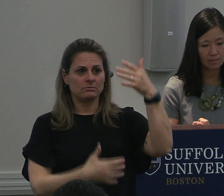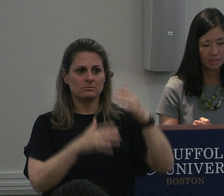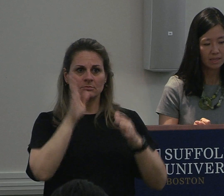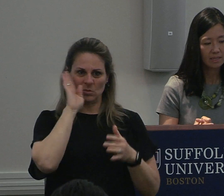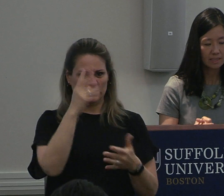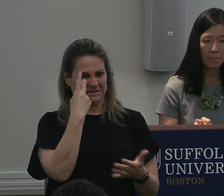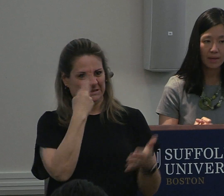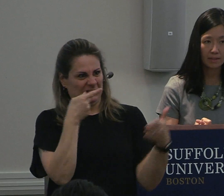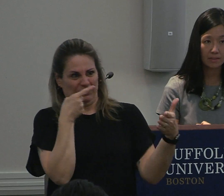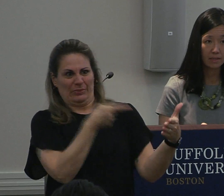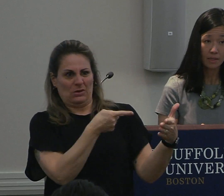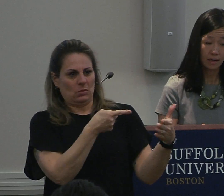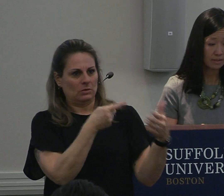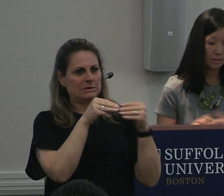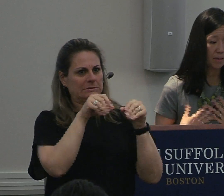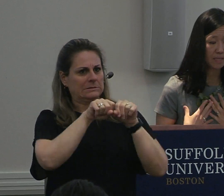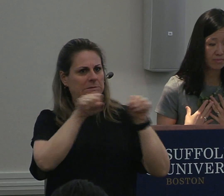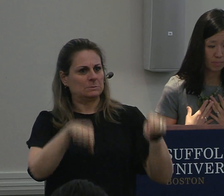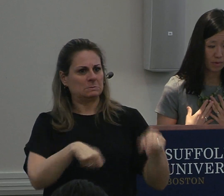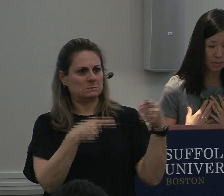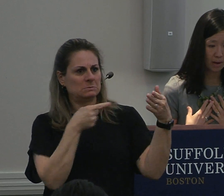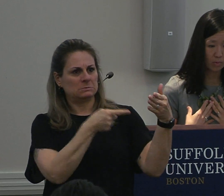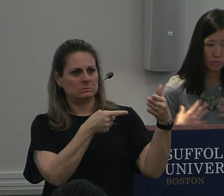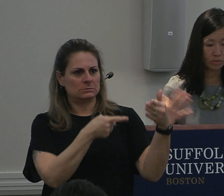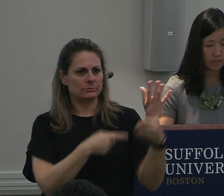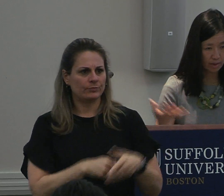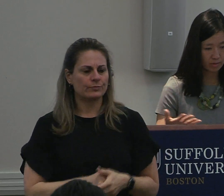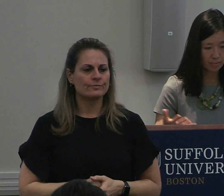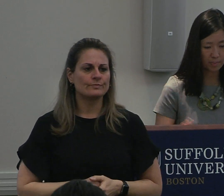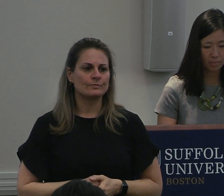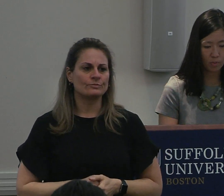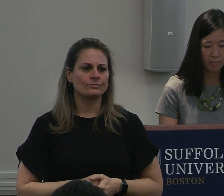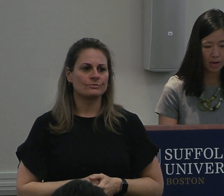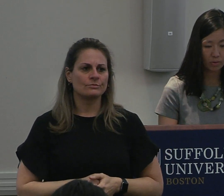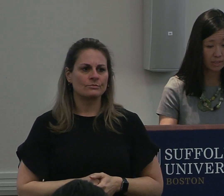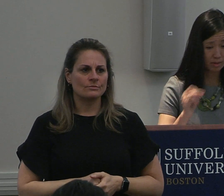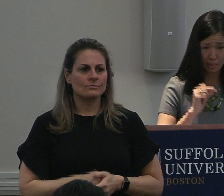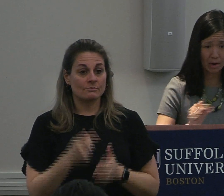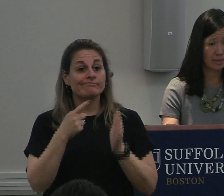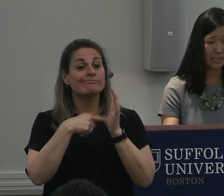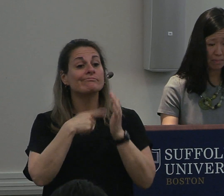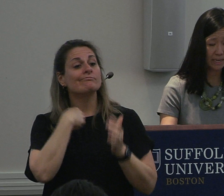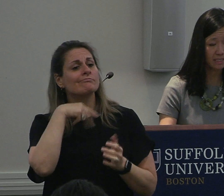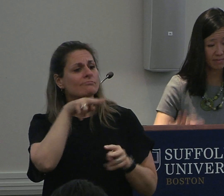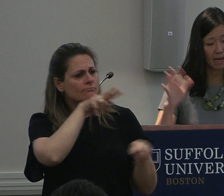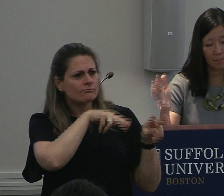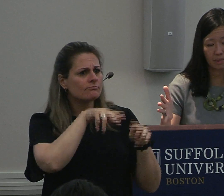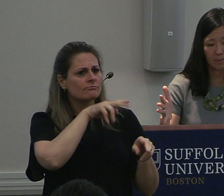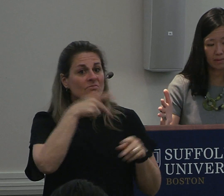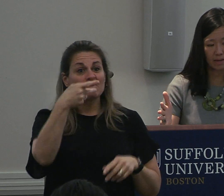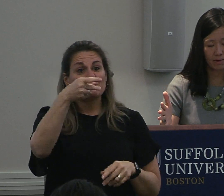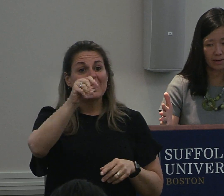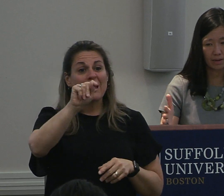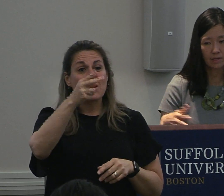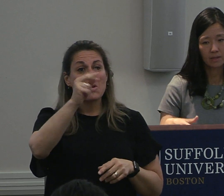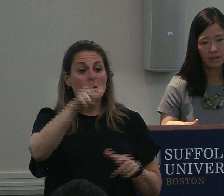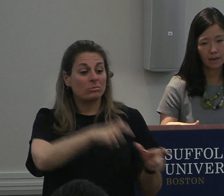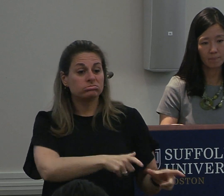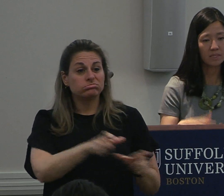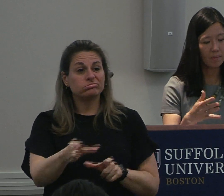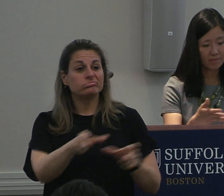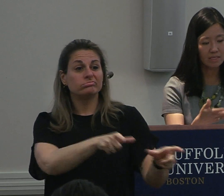streets teams. Some things, sometimes I've reported potholes or seen other people report potholes, and they'll be out in 10 minutes if they happen to be in the